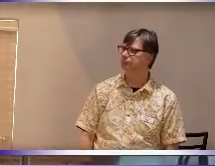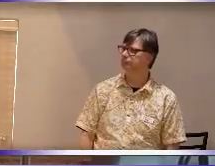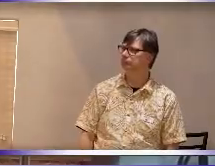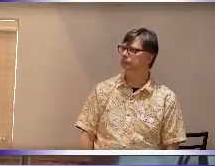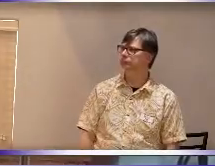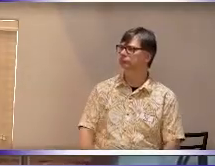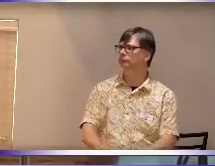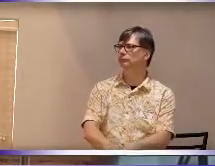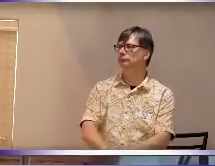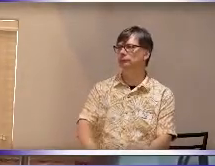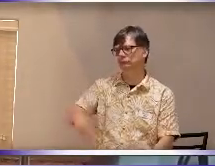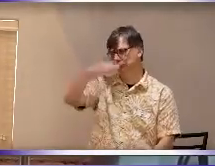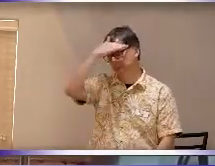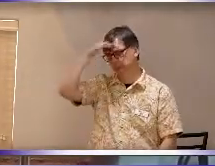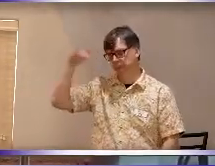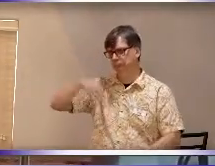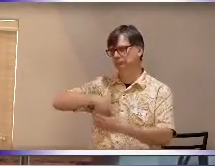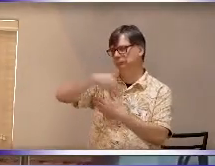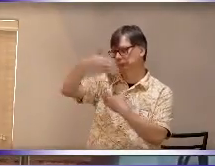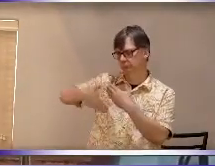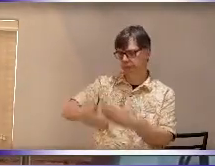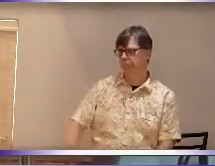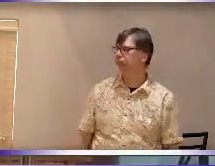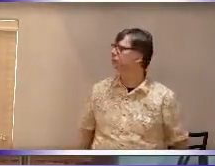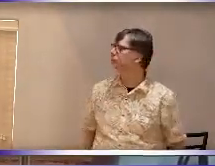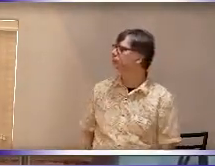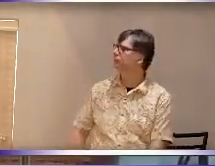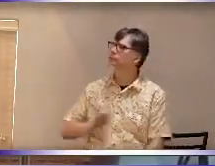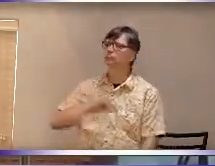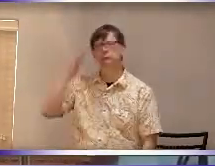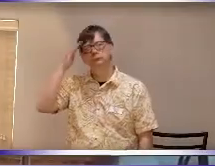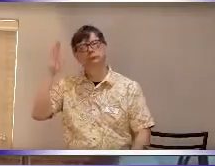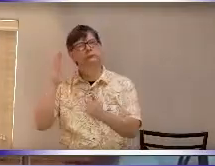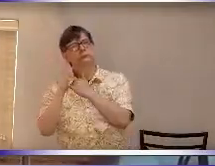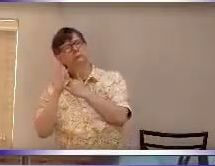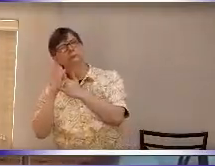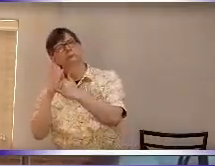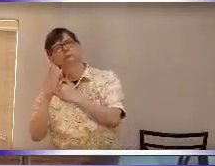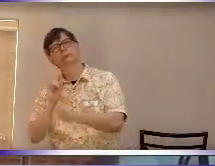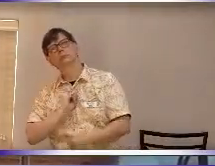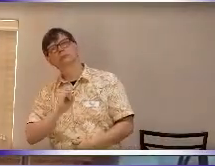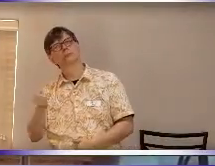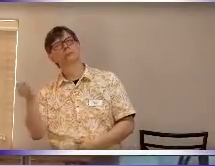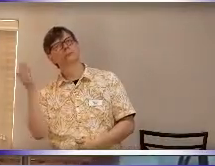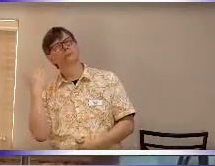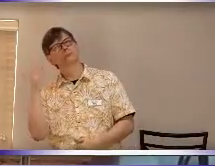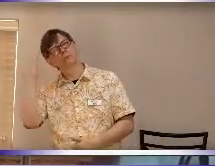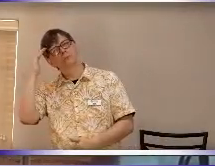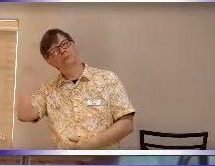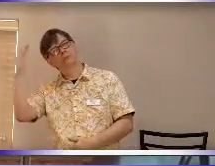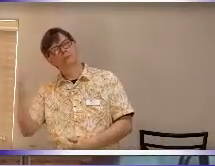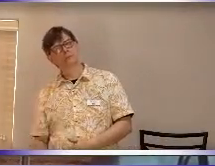So when we look out as a youth, when I thought of it, I was thinking, well, everyone must be like our